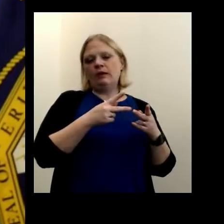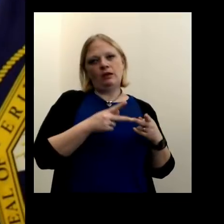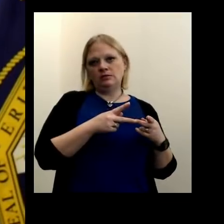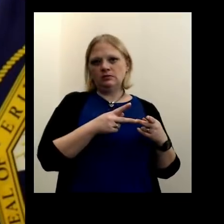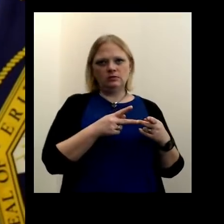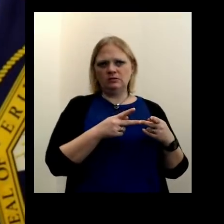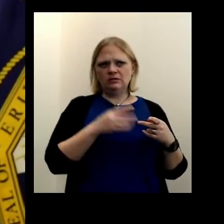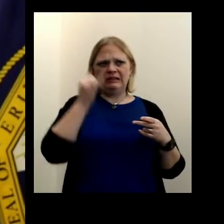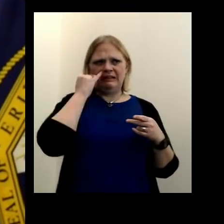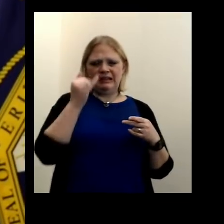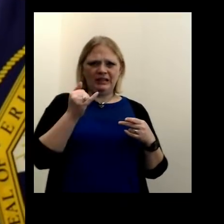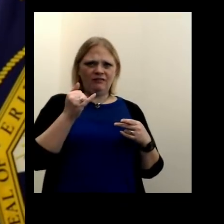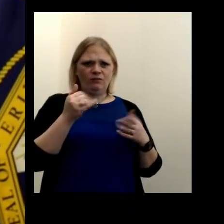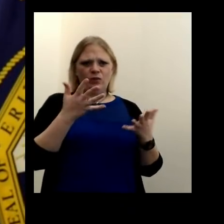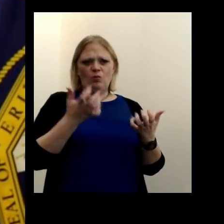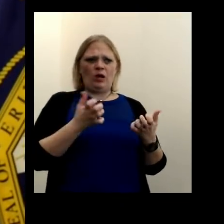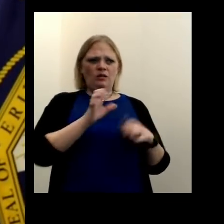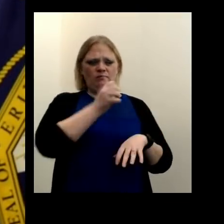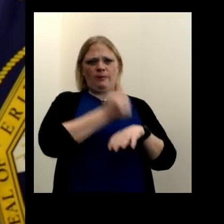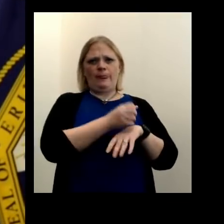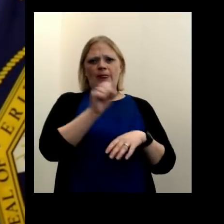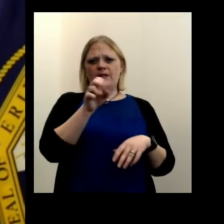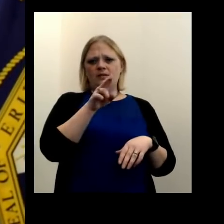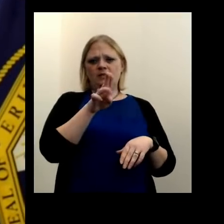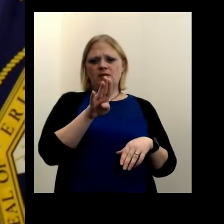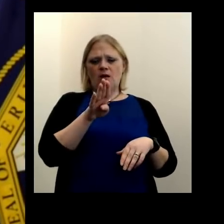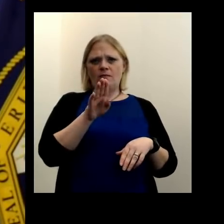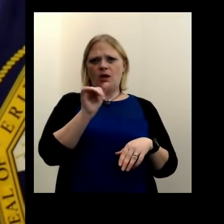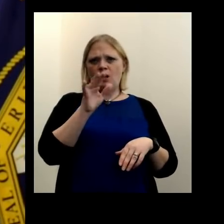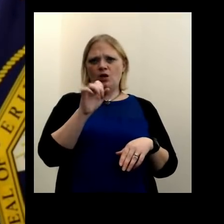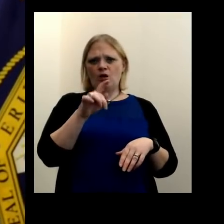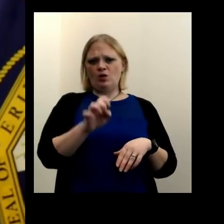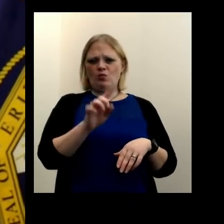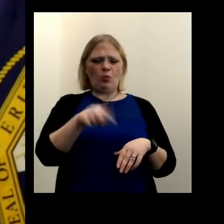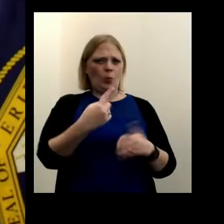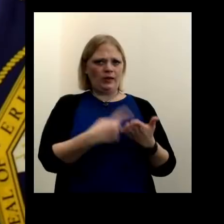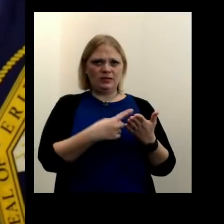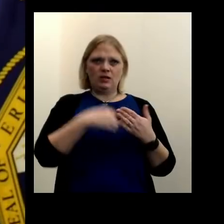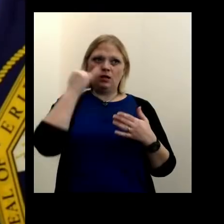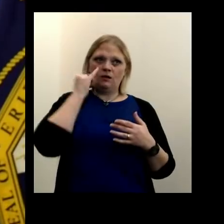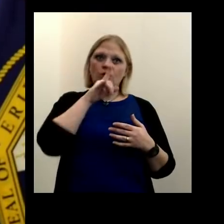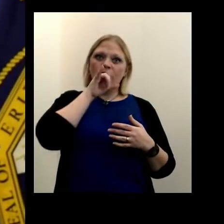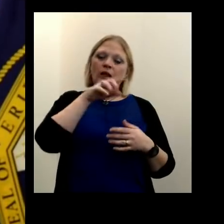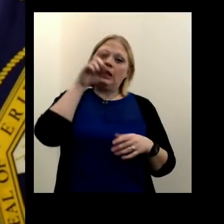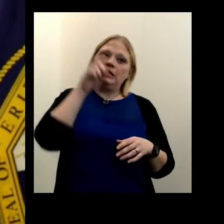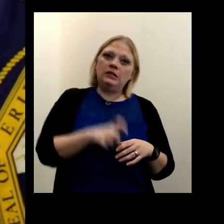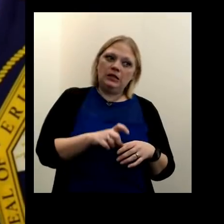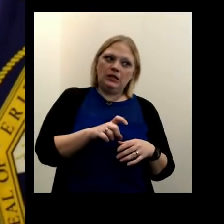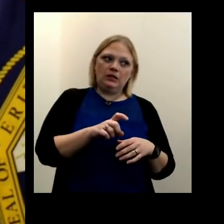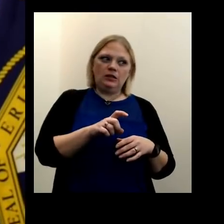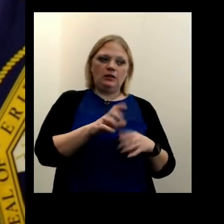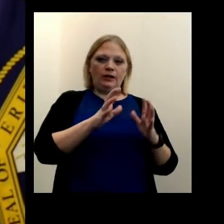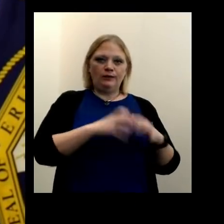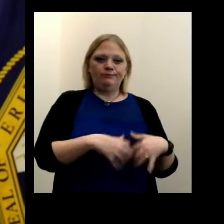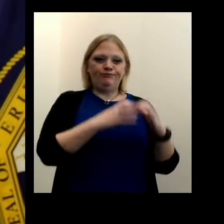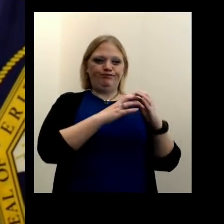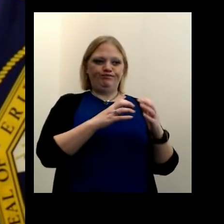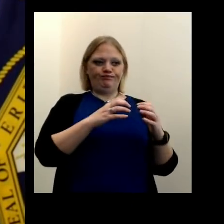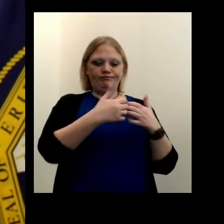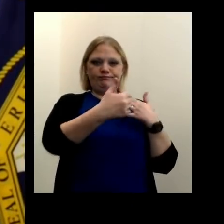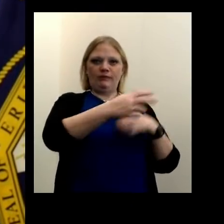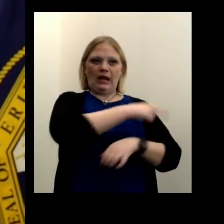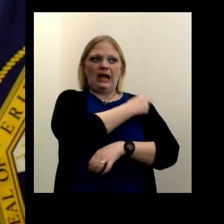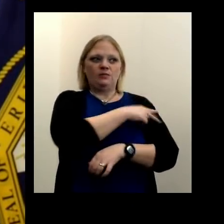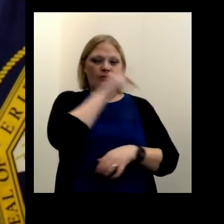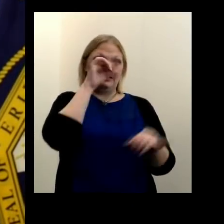we were to do a subacute facility. That was only discussed if we really needed to have a field hospital because of the size